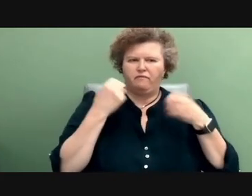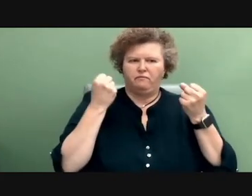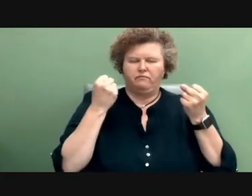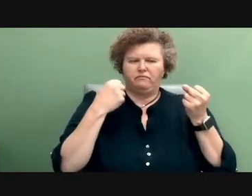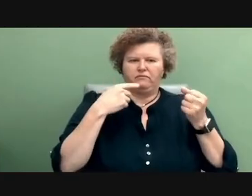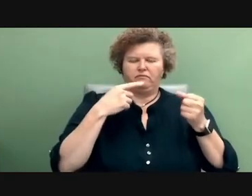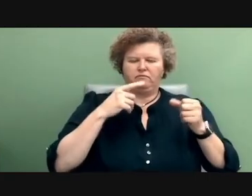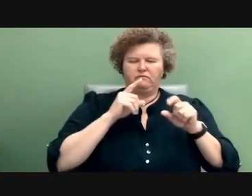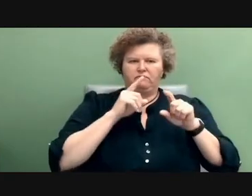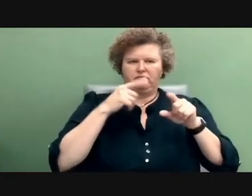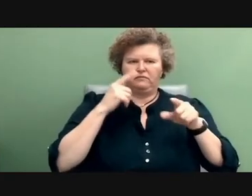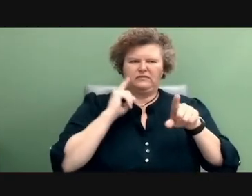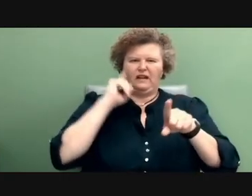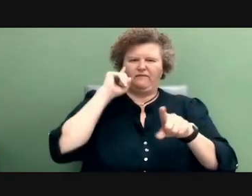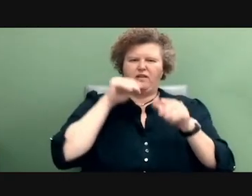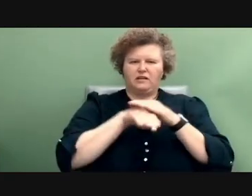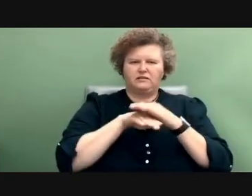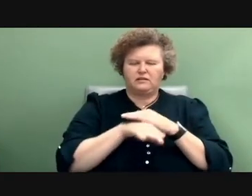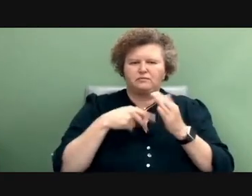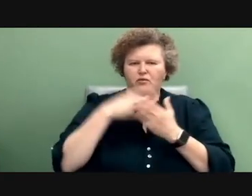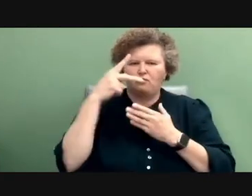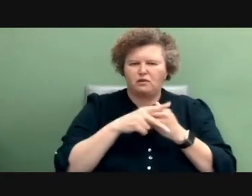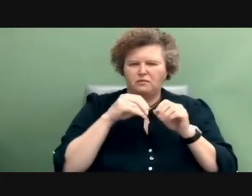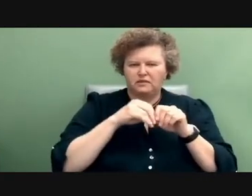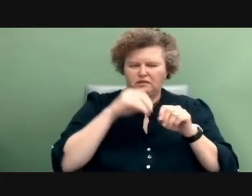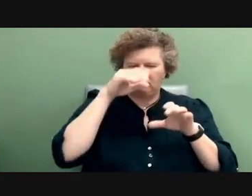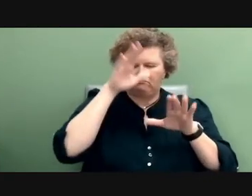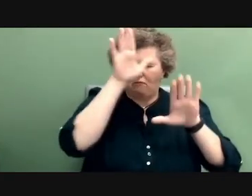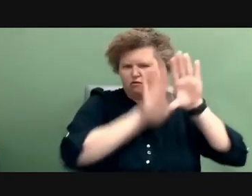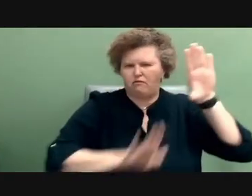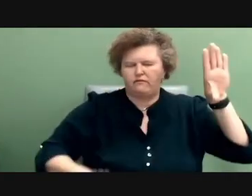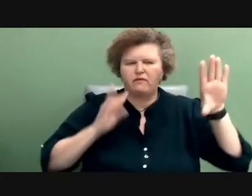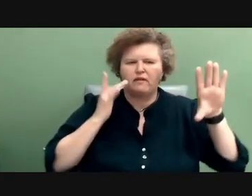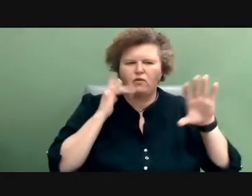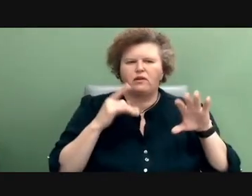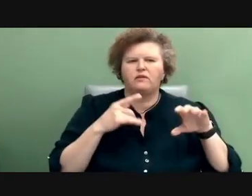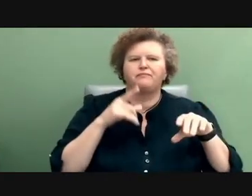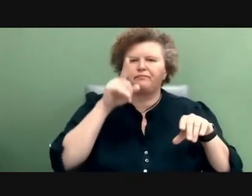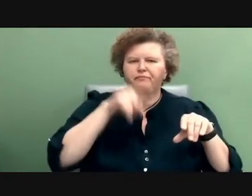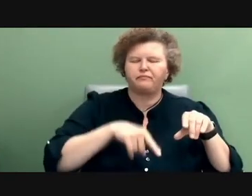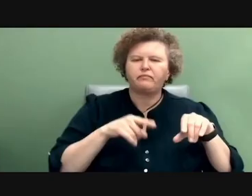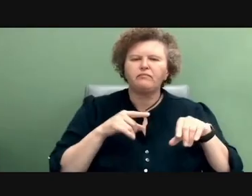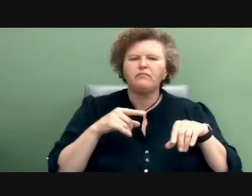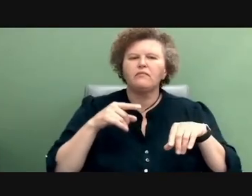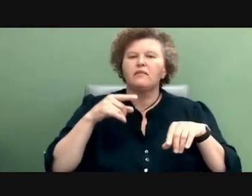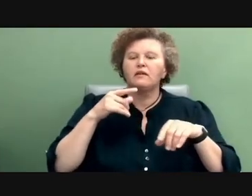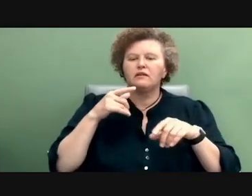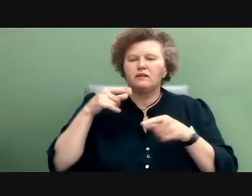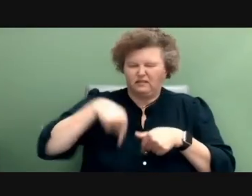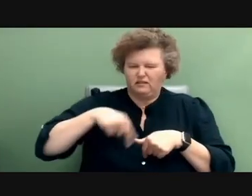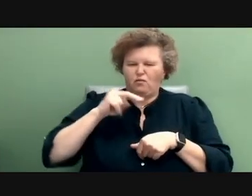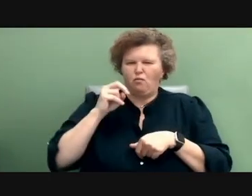Here in California, we have a deaf access program for the region.